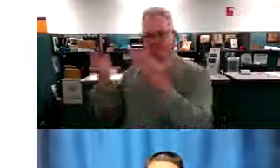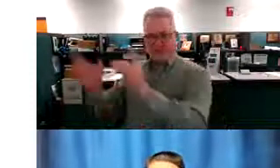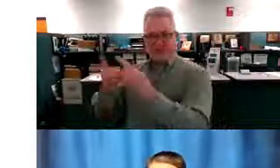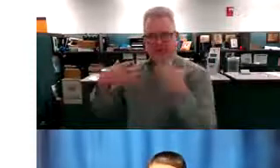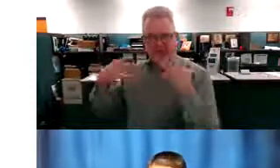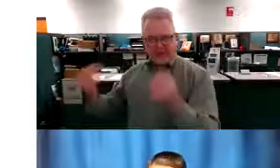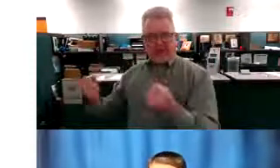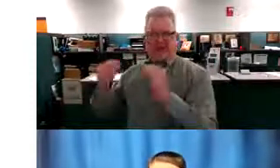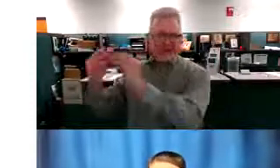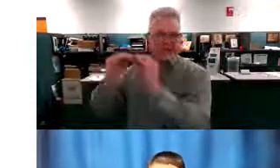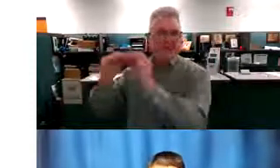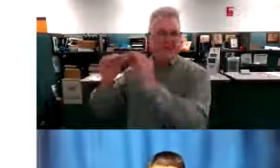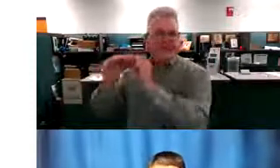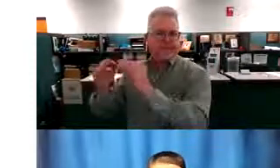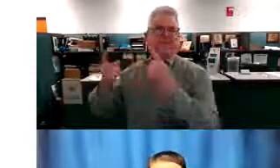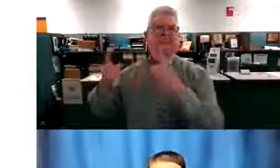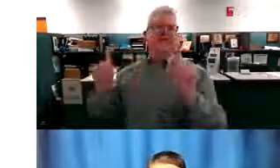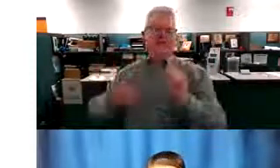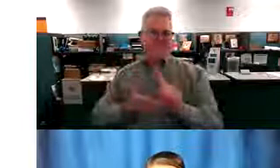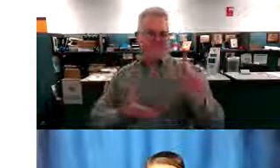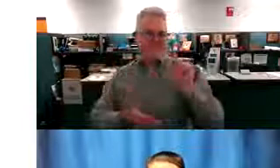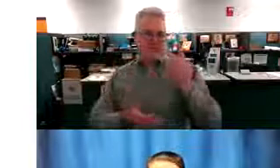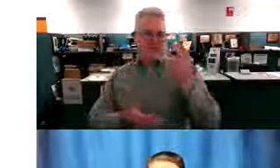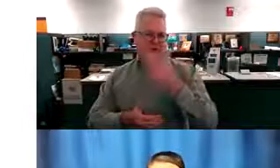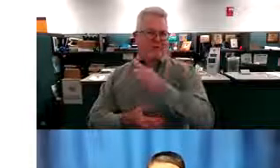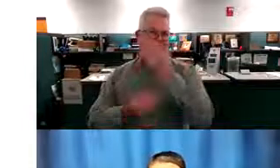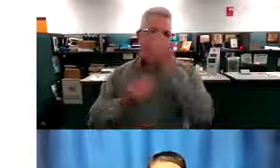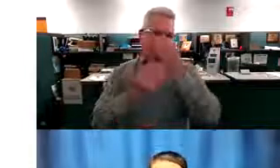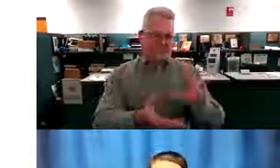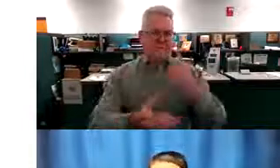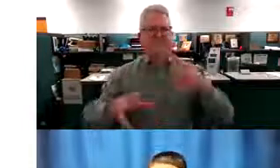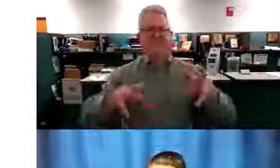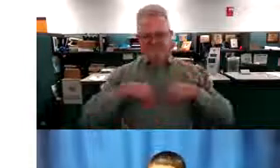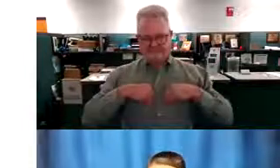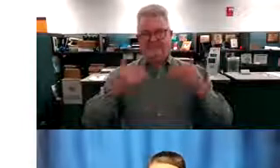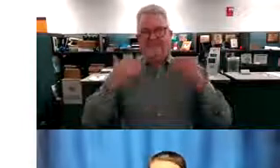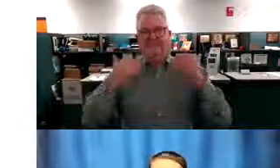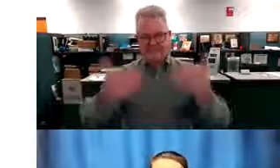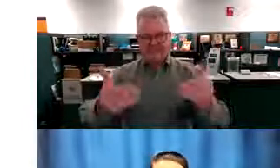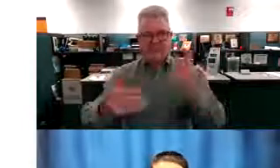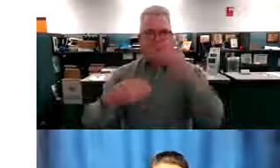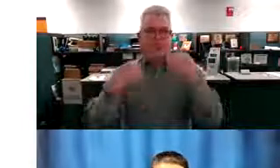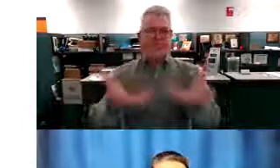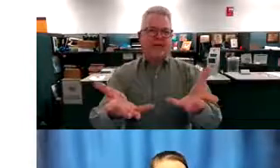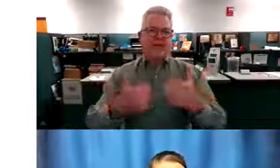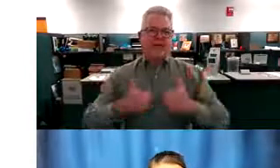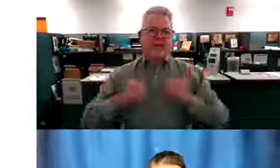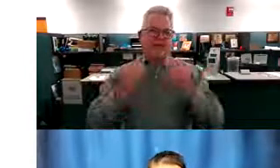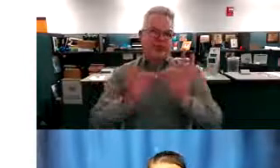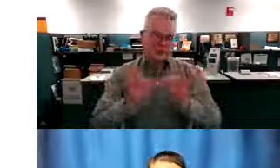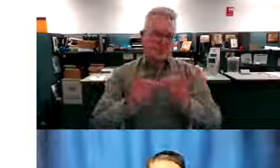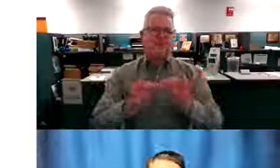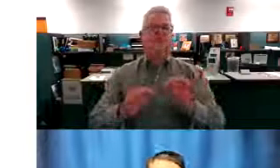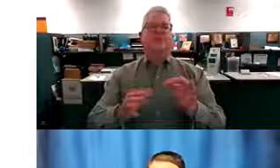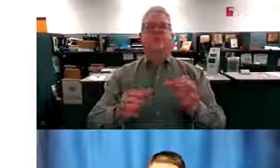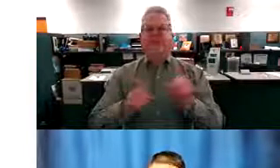we agreed with that, and we made a suggestion of that with the Department of Health. We went back and forth, and last week on Thursday, they finally said they did agree with this and they